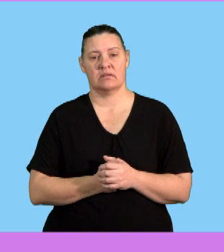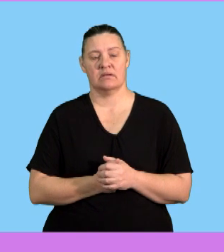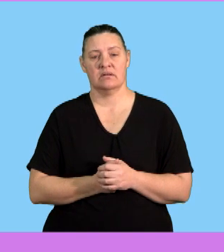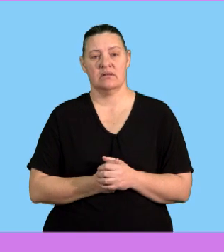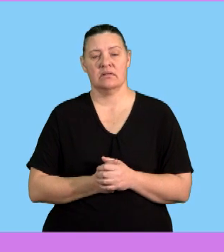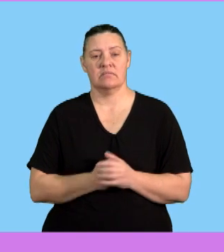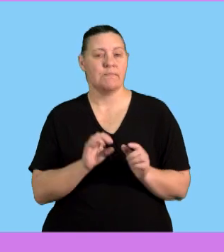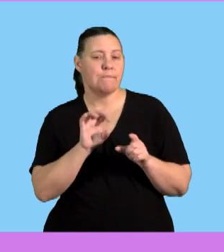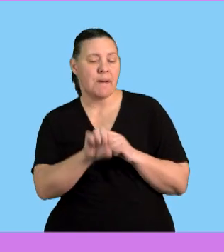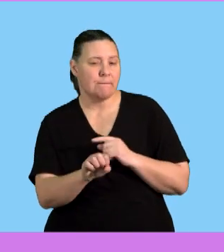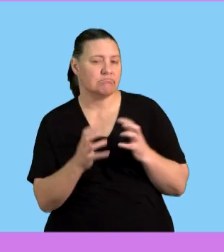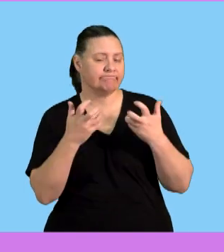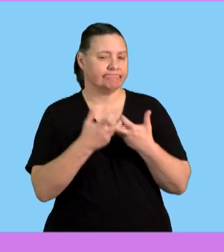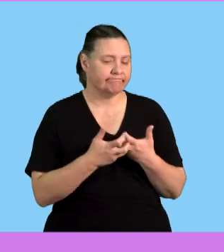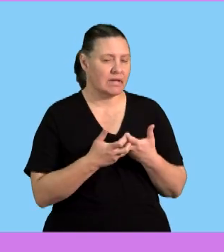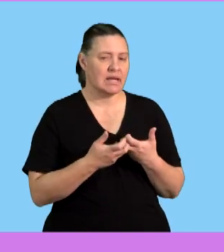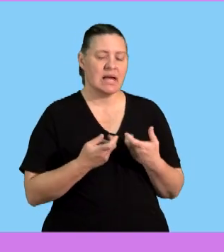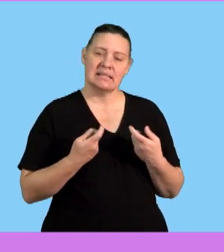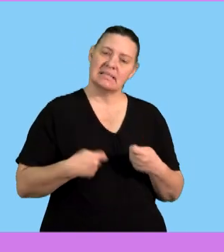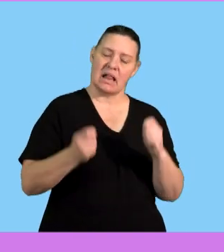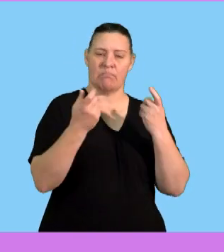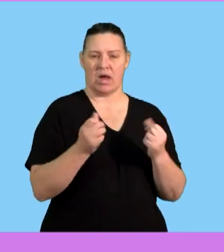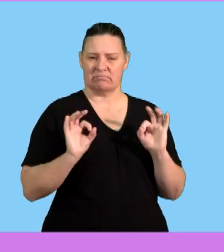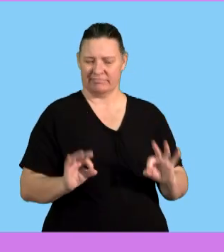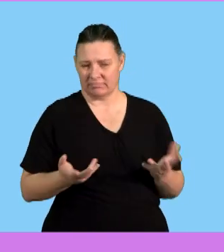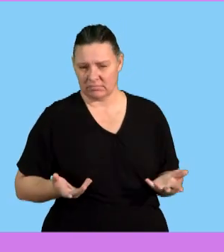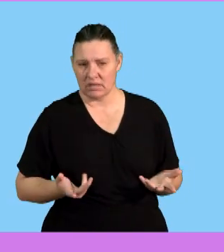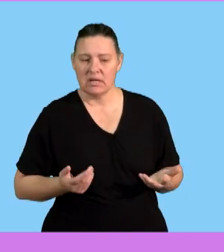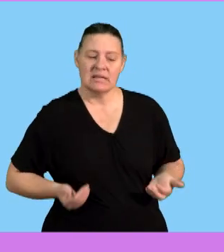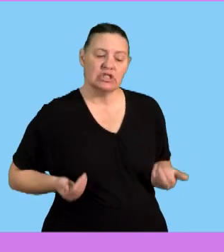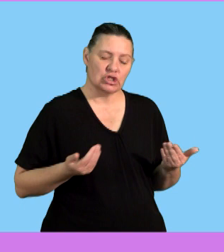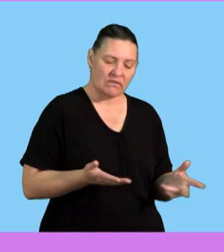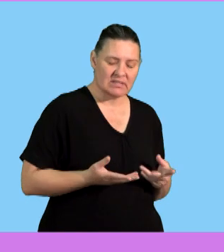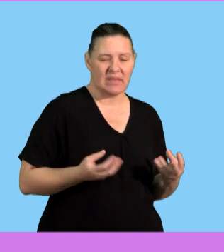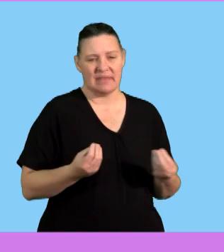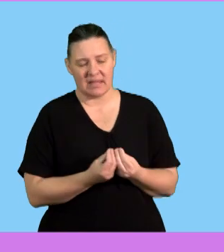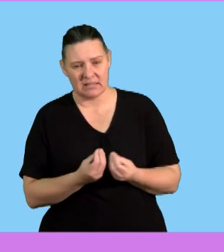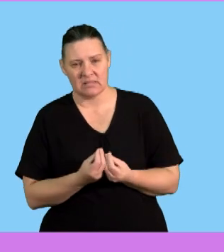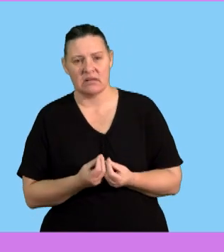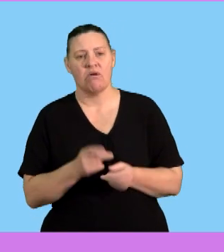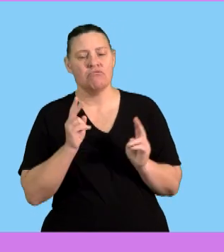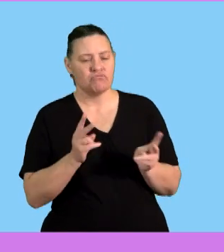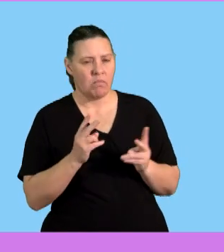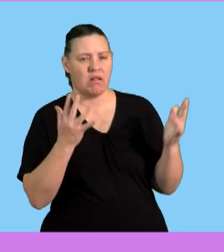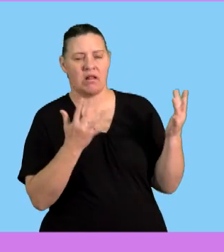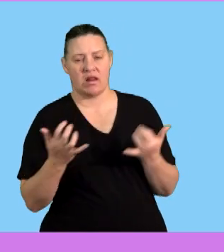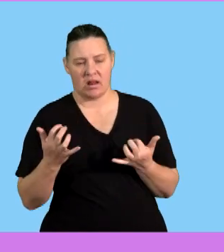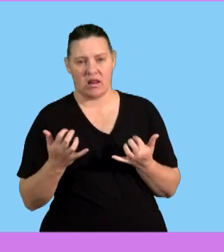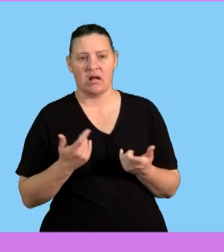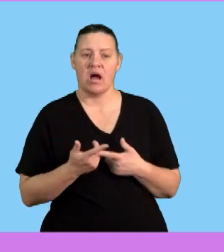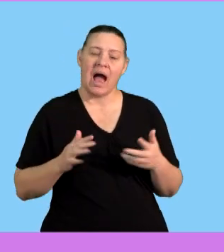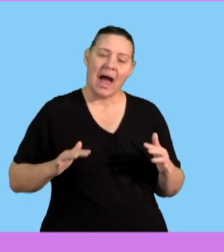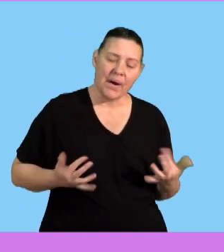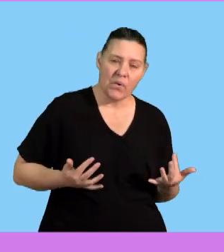Now, to determine a suitable selling price, the selling price of services and goods is usually calculated